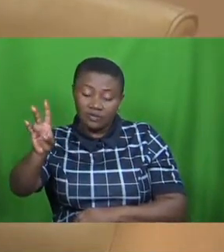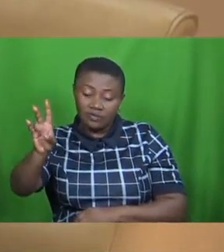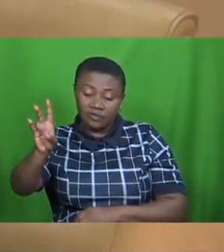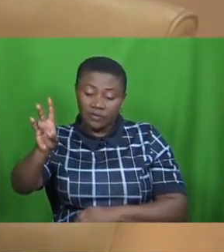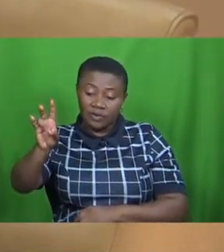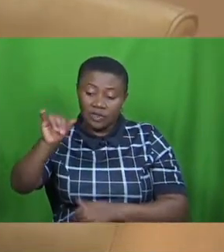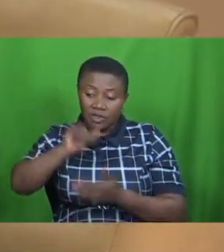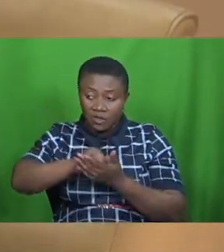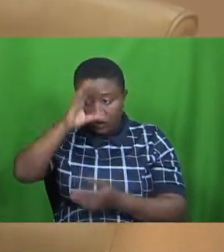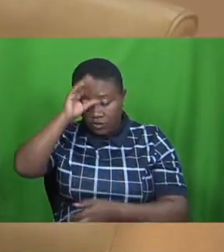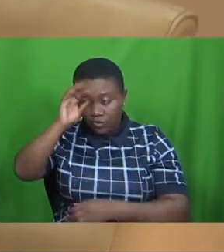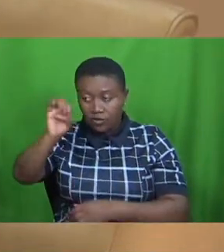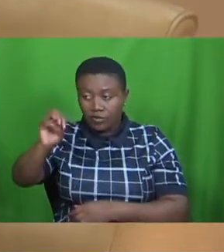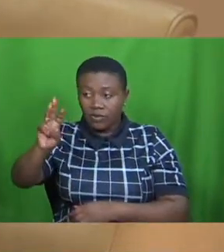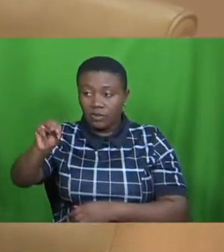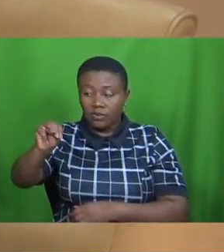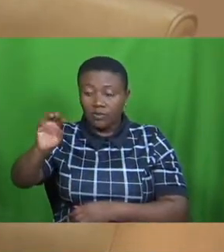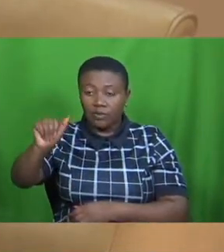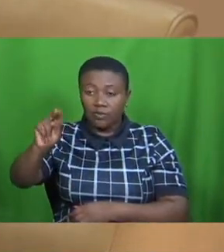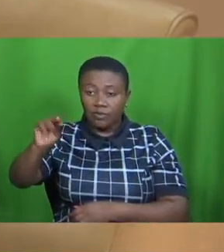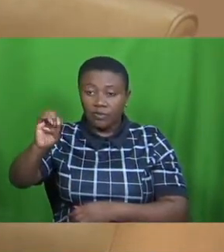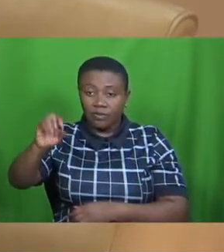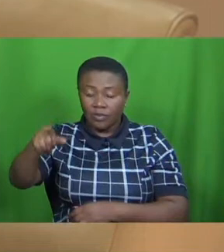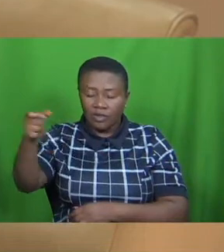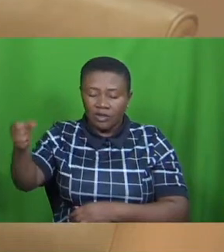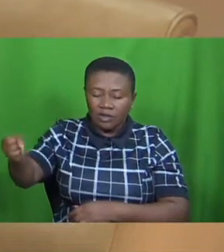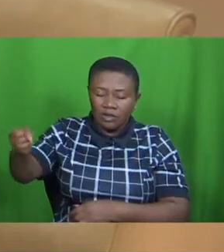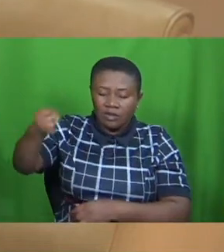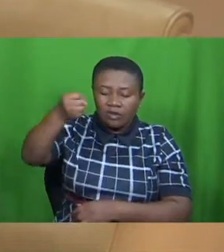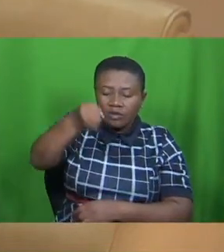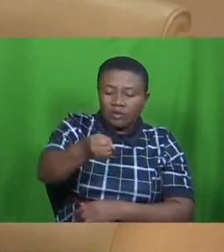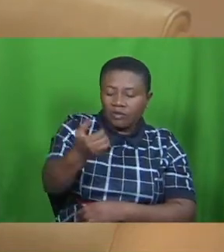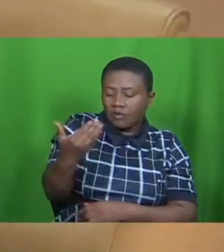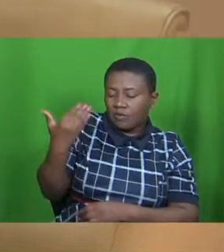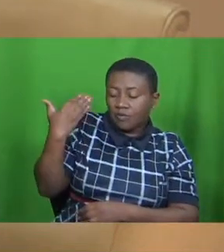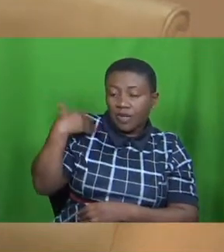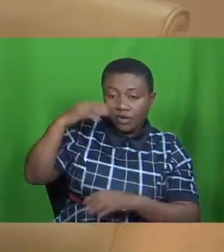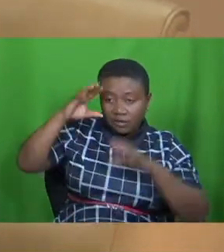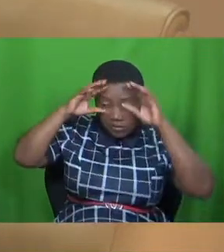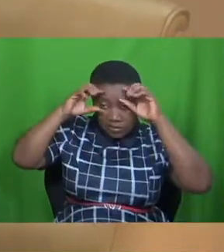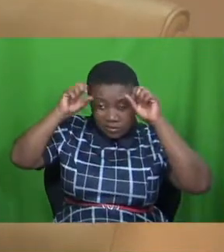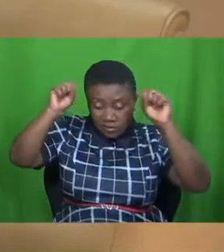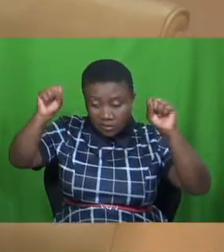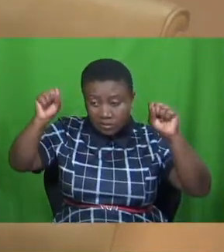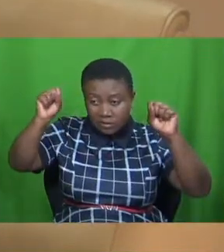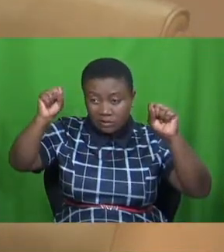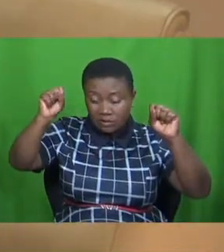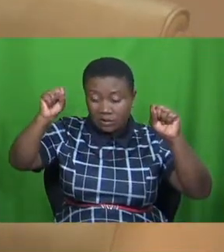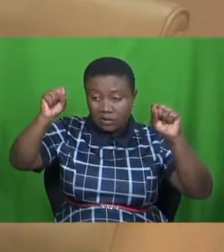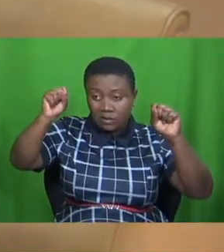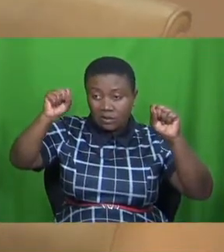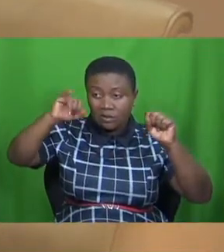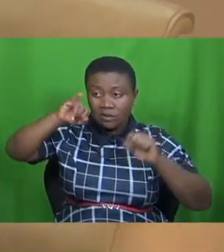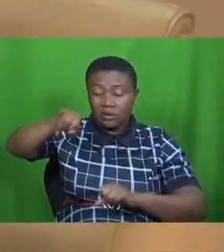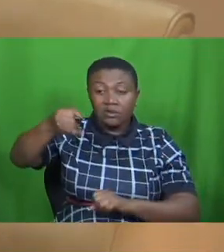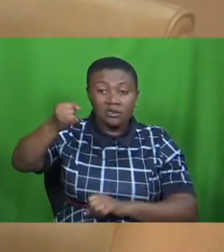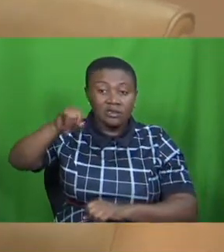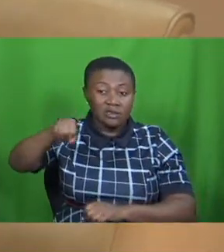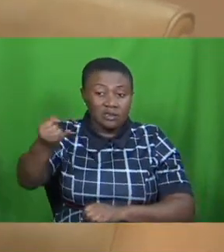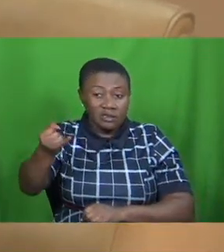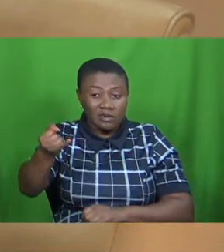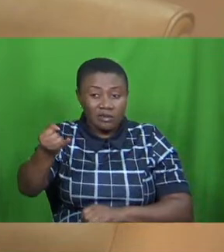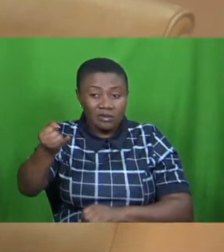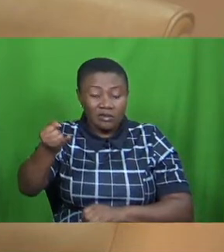Oscar Amedo was appointed by the then President of Ghana, the late Flight Lieutenant Jerry John Rawlings, as